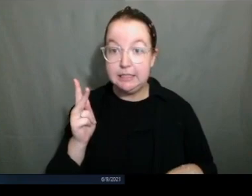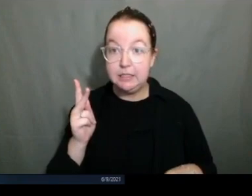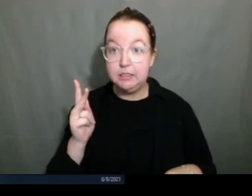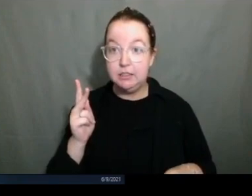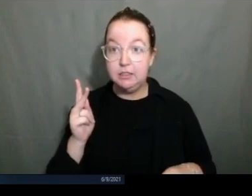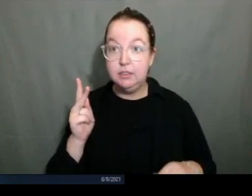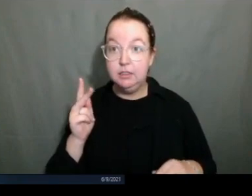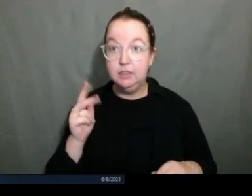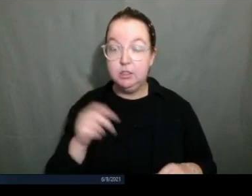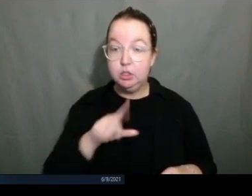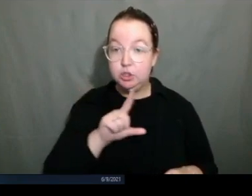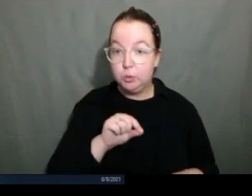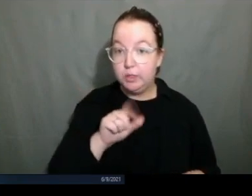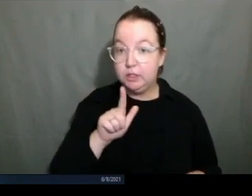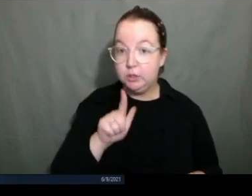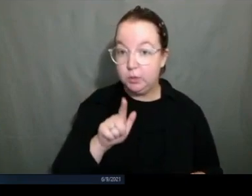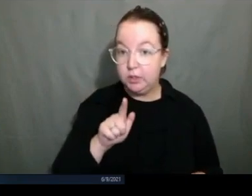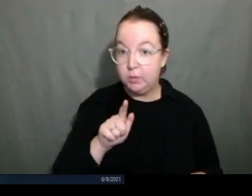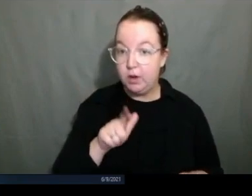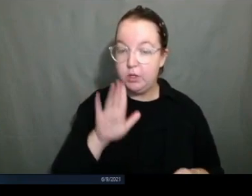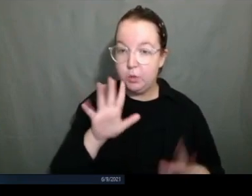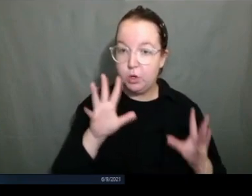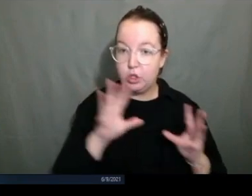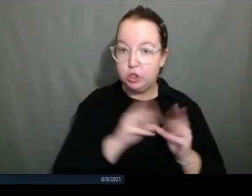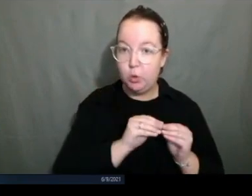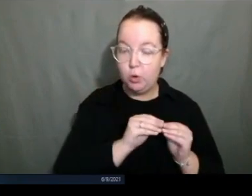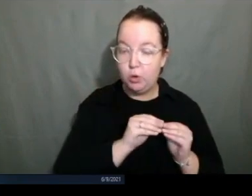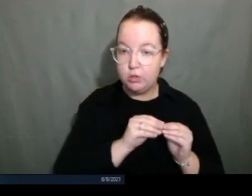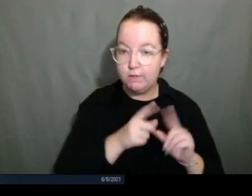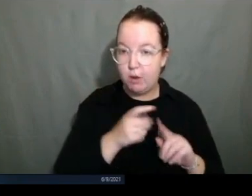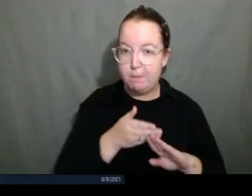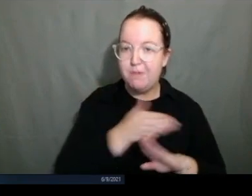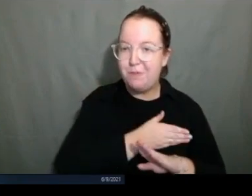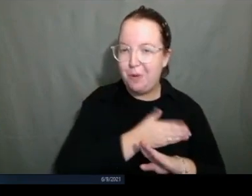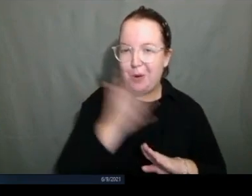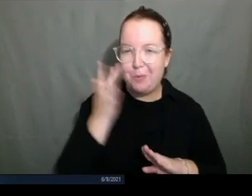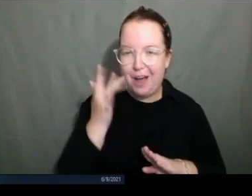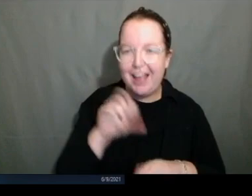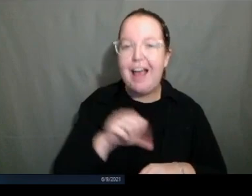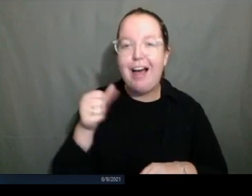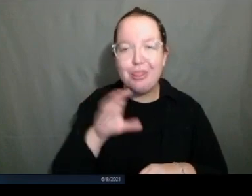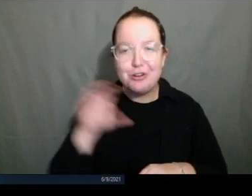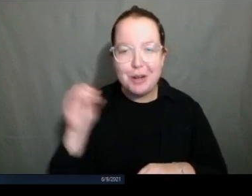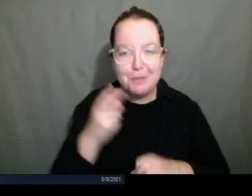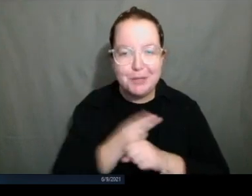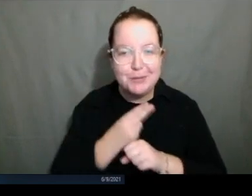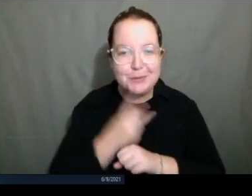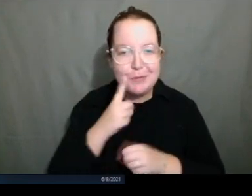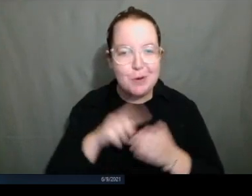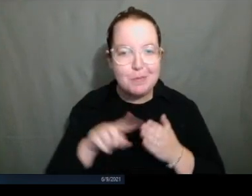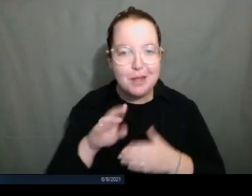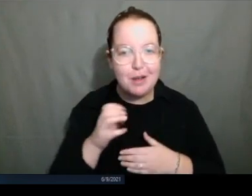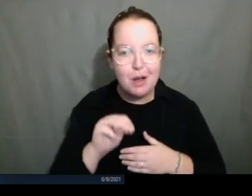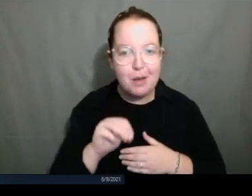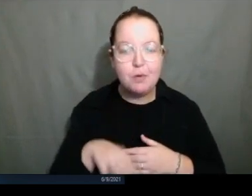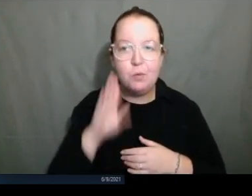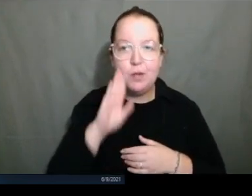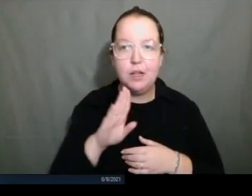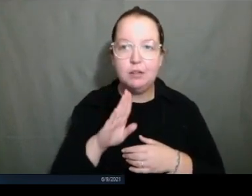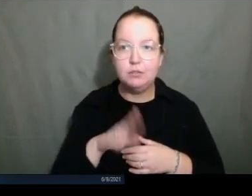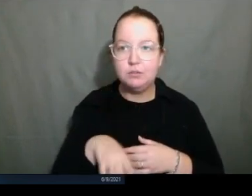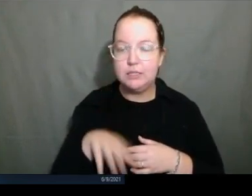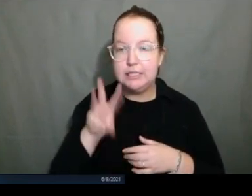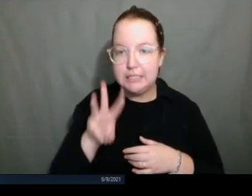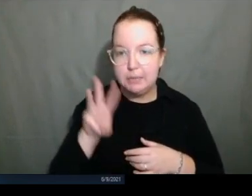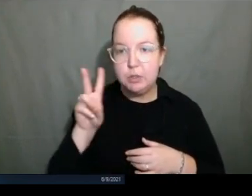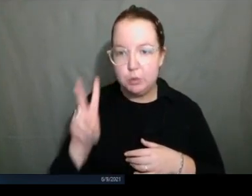of 2021 loaded in here as a lump sum. So that is just so that you only get one W-2 this year, and it comes